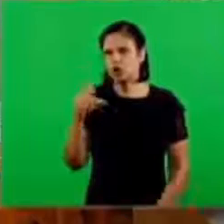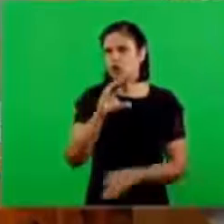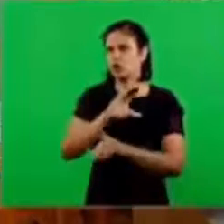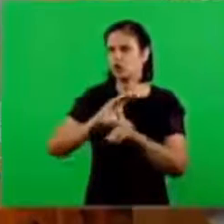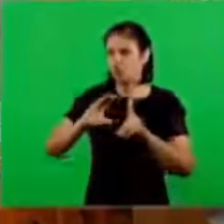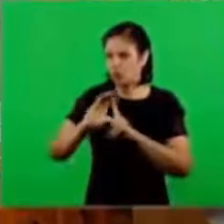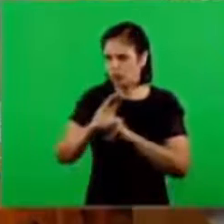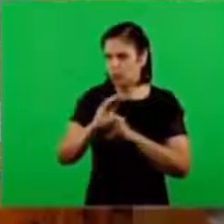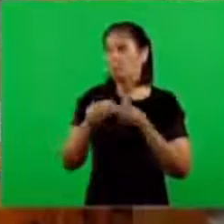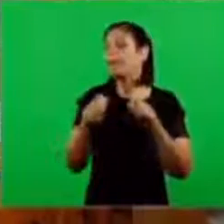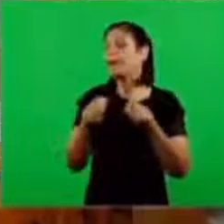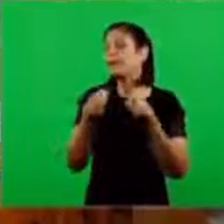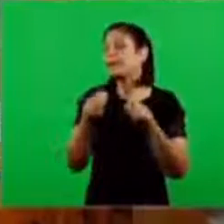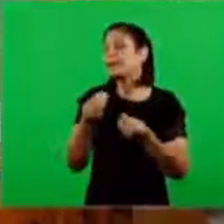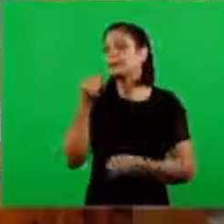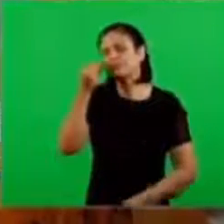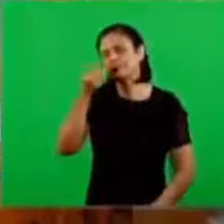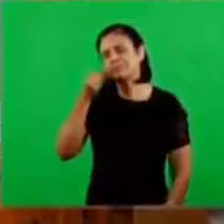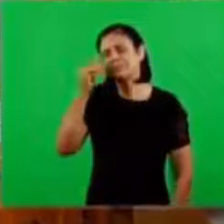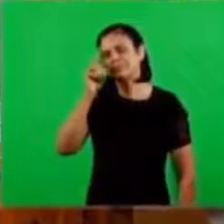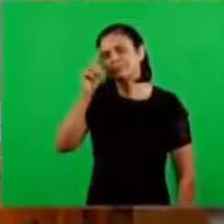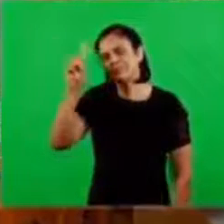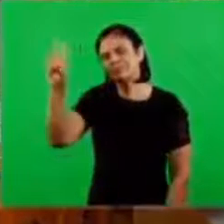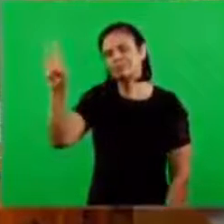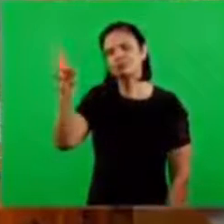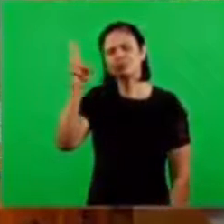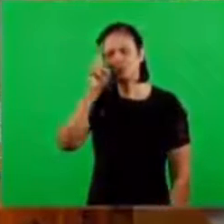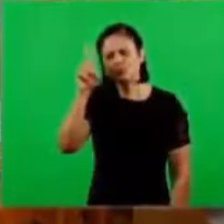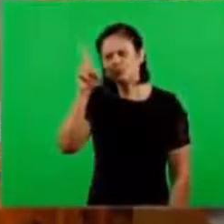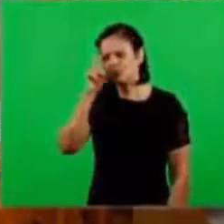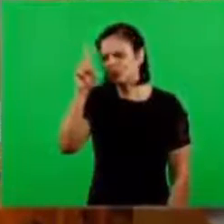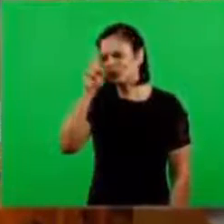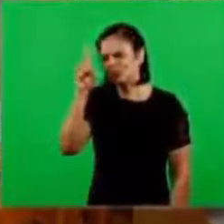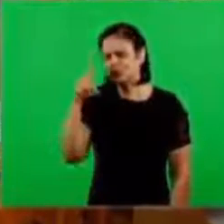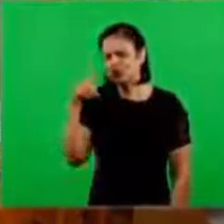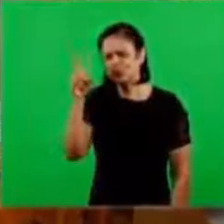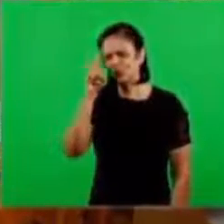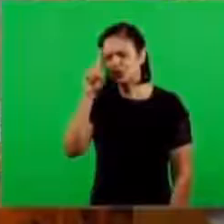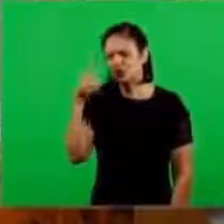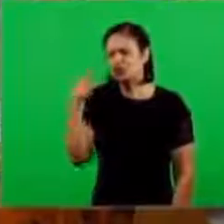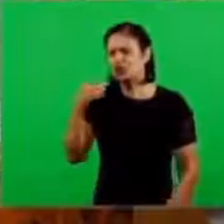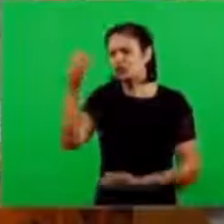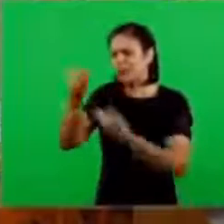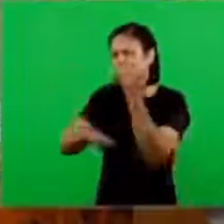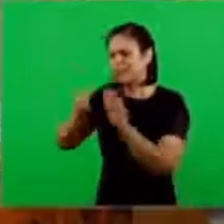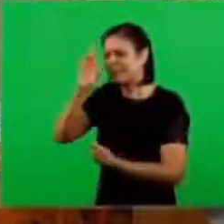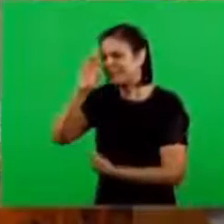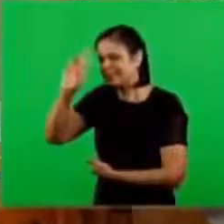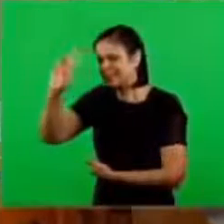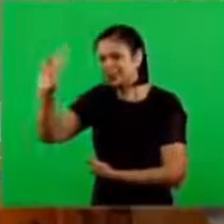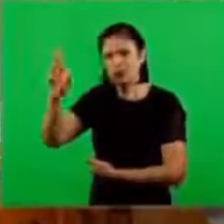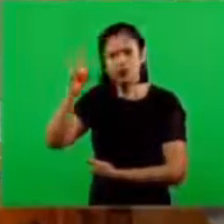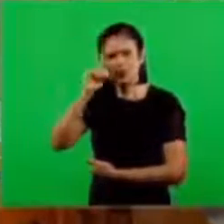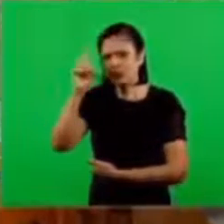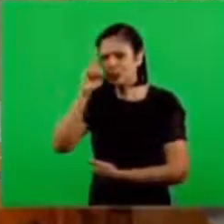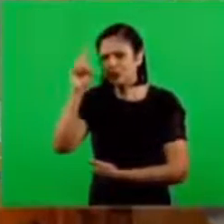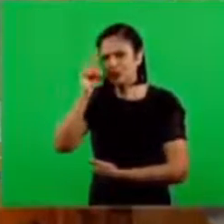So our experience with God is every day. We are in the presence of the Lord every day.